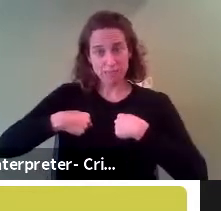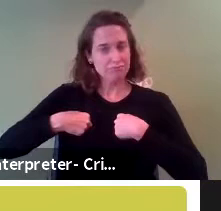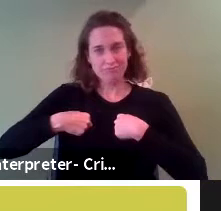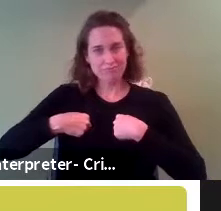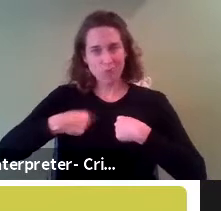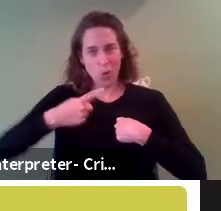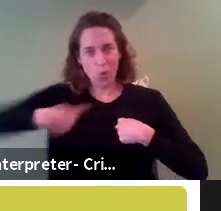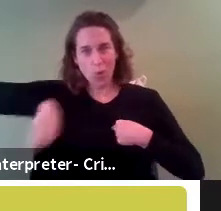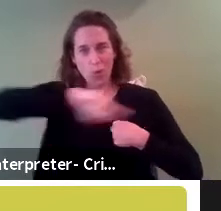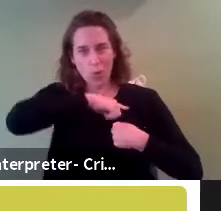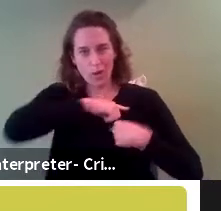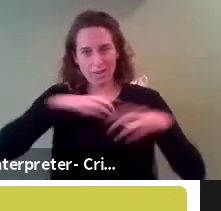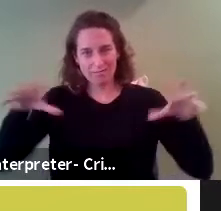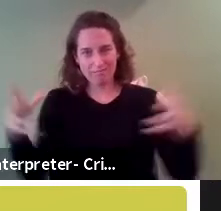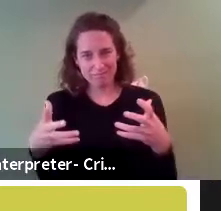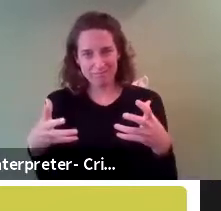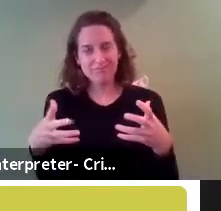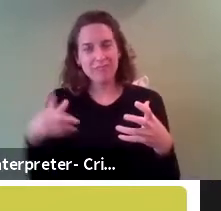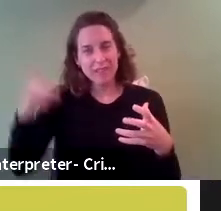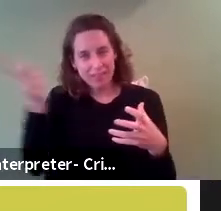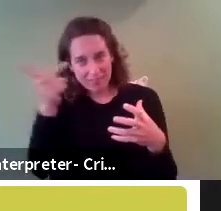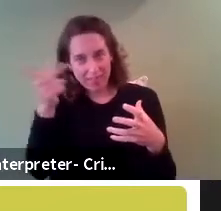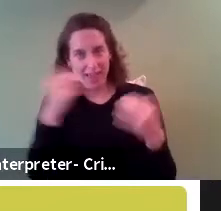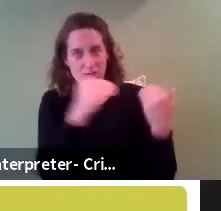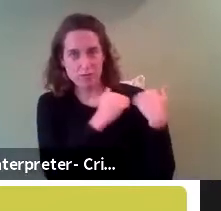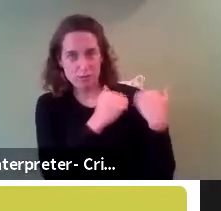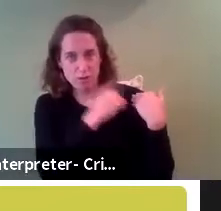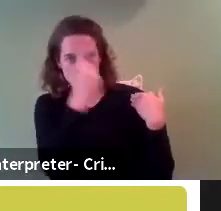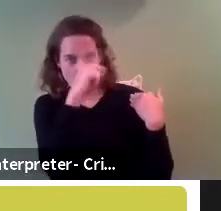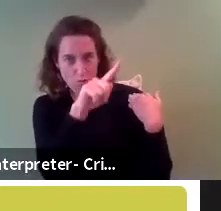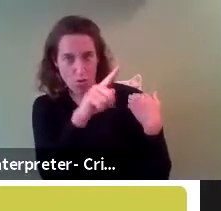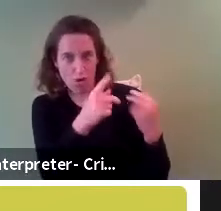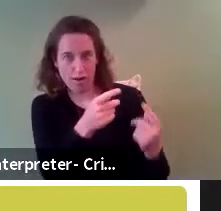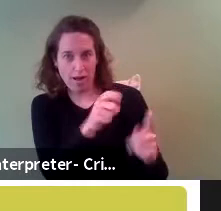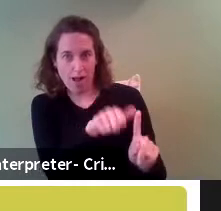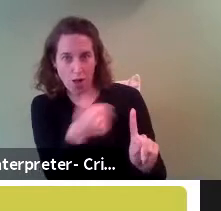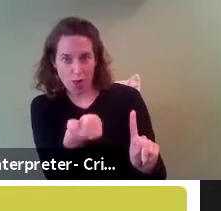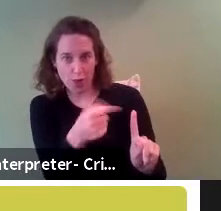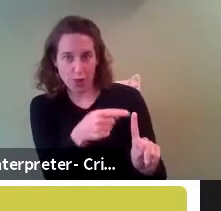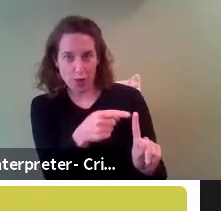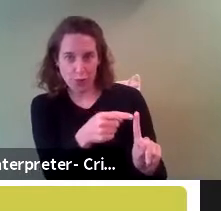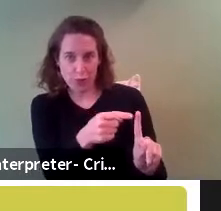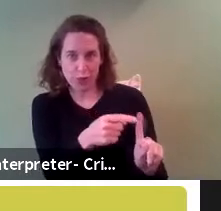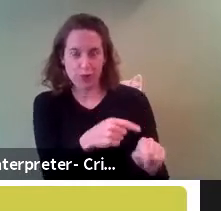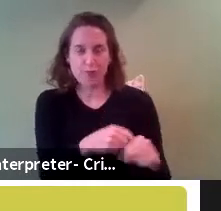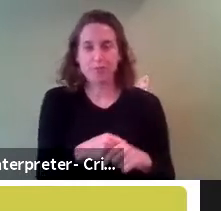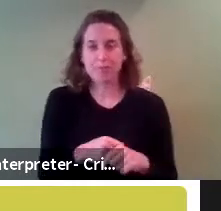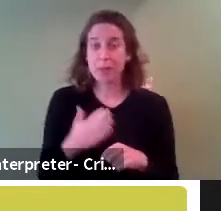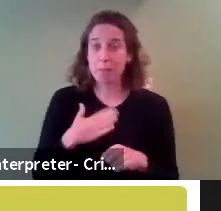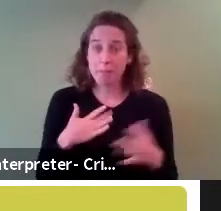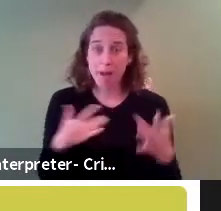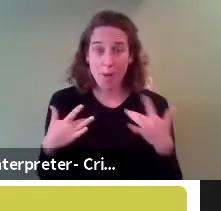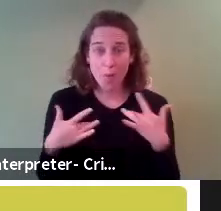about and nurturing some other entity than themselves. My worry is that with this